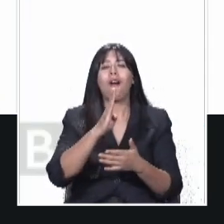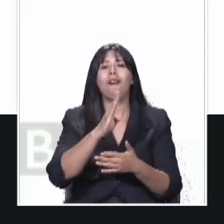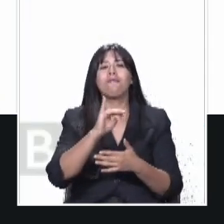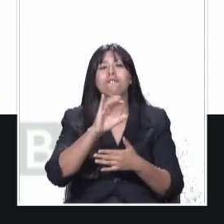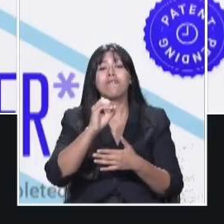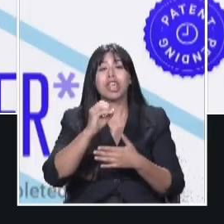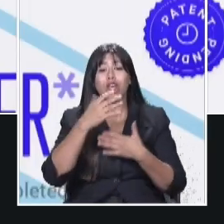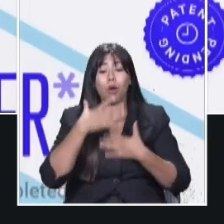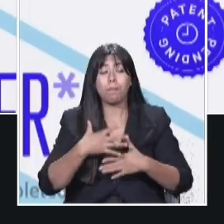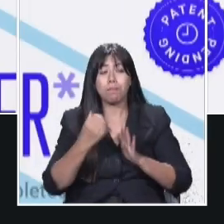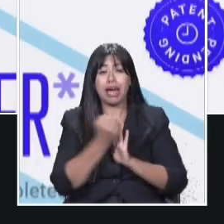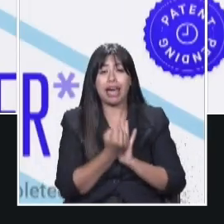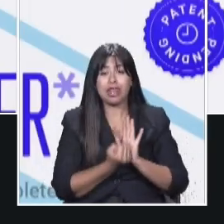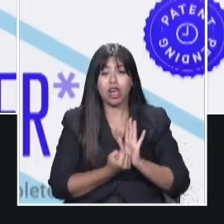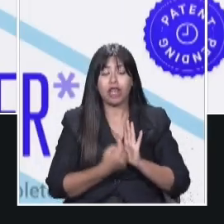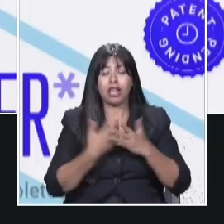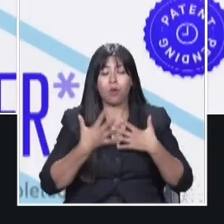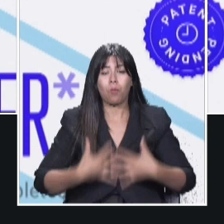So,